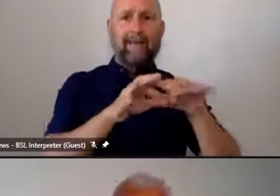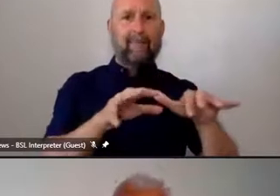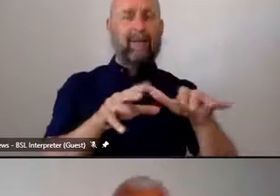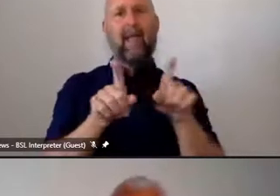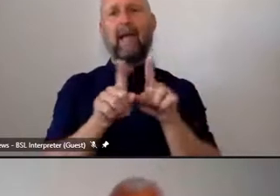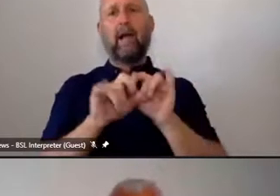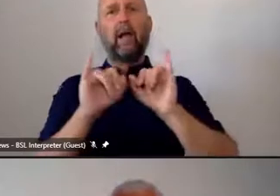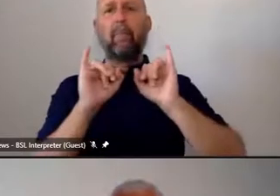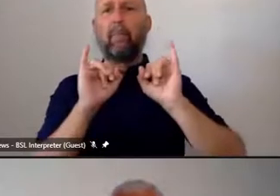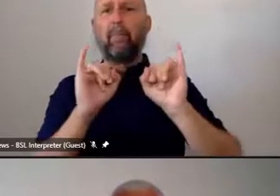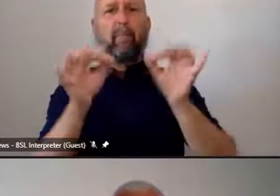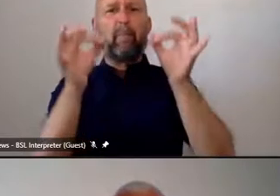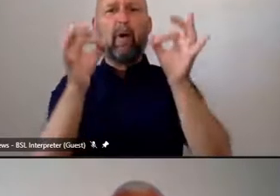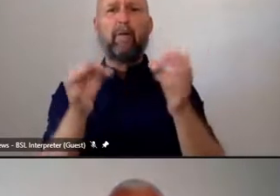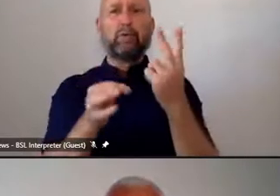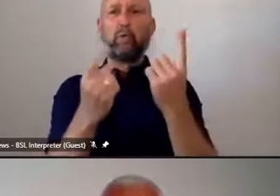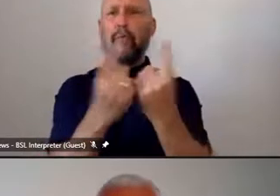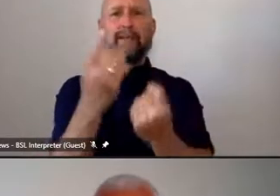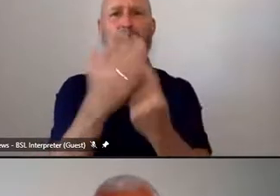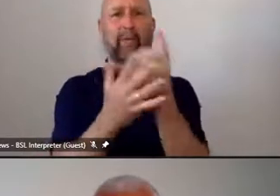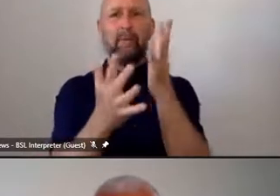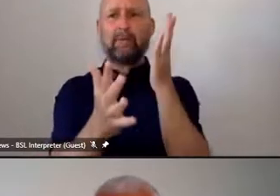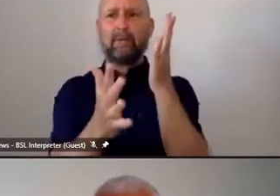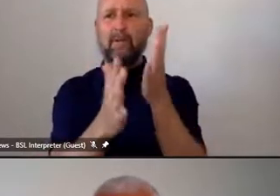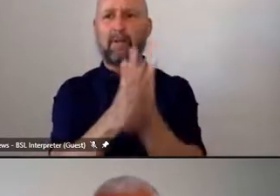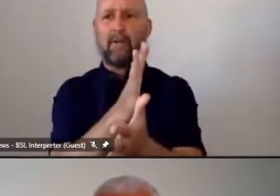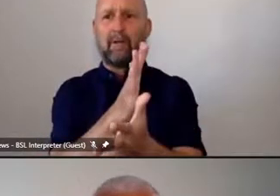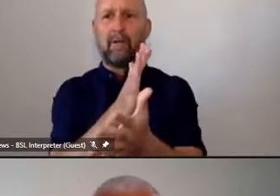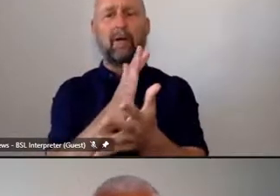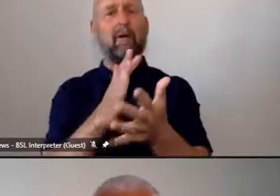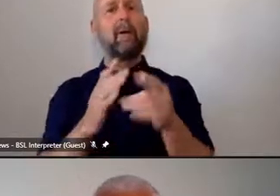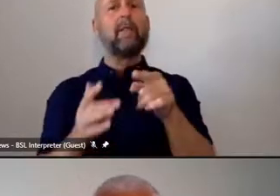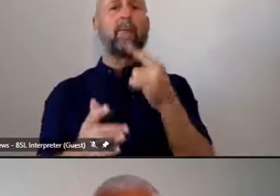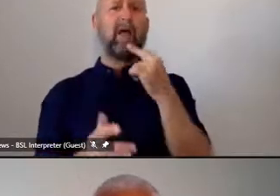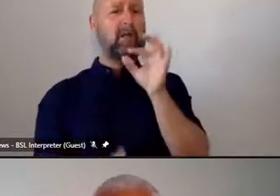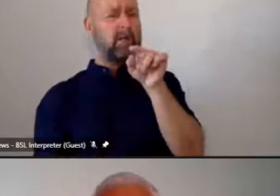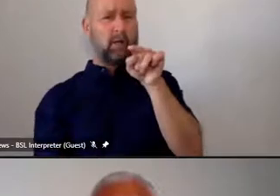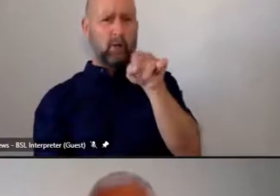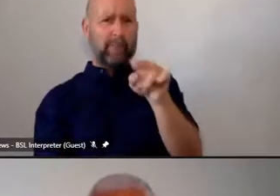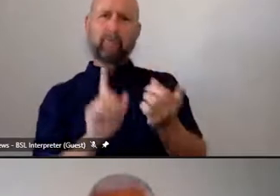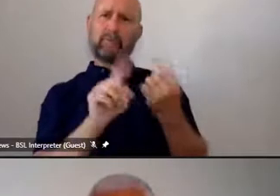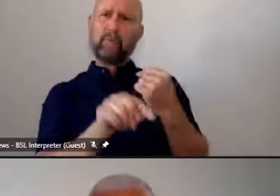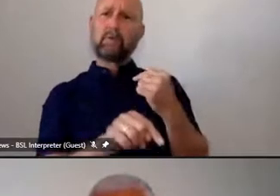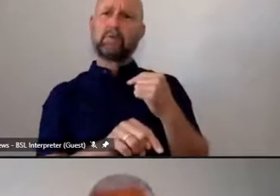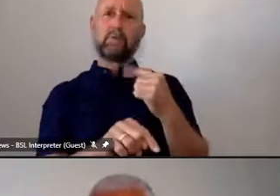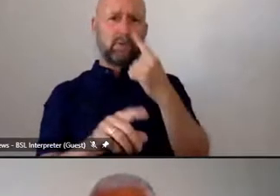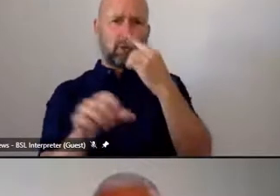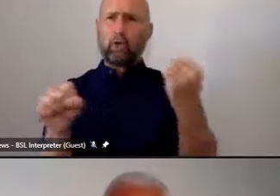storm. What was our response? What did we do?